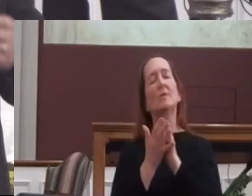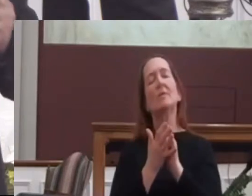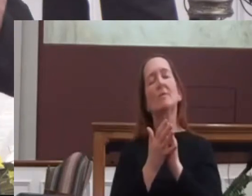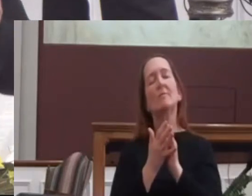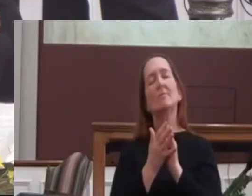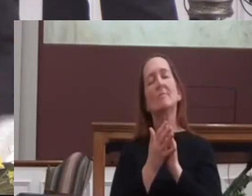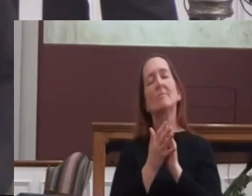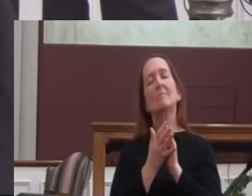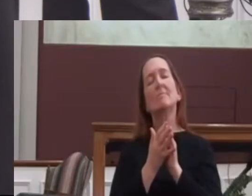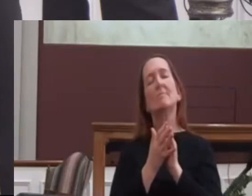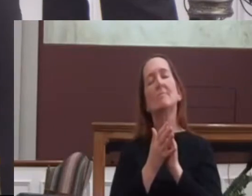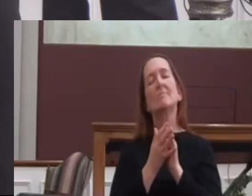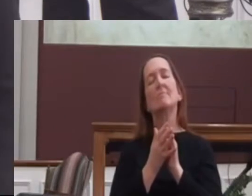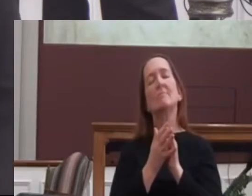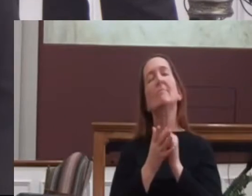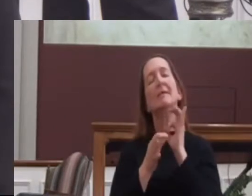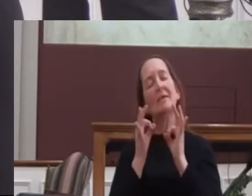handle that.